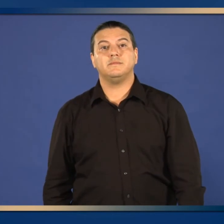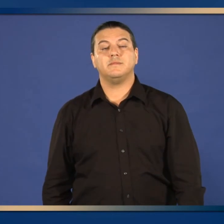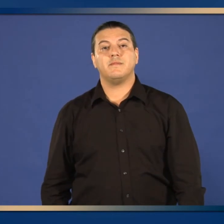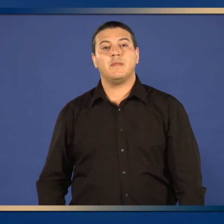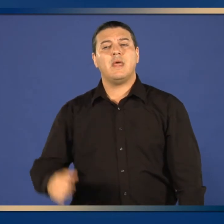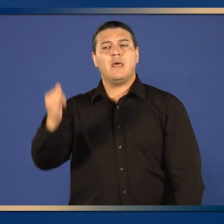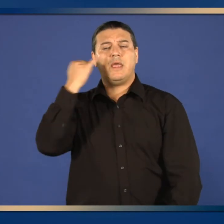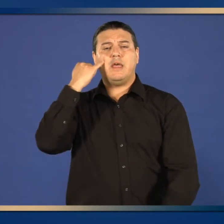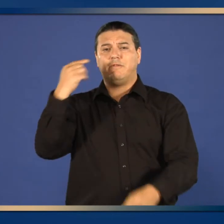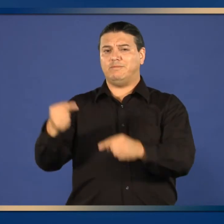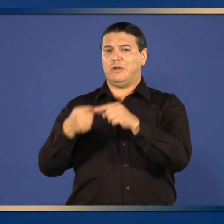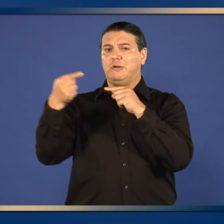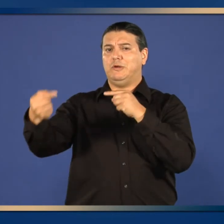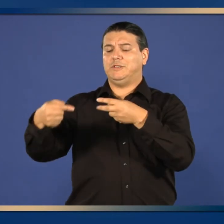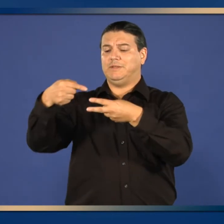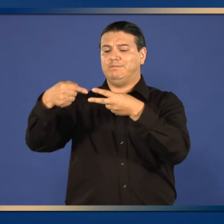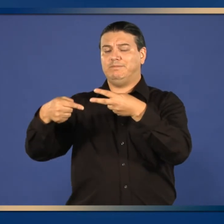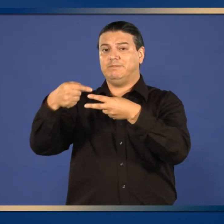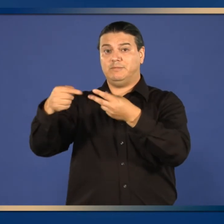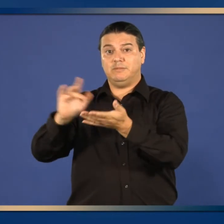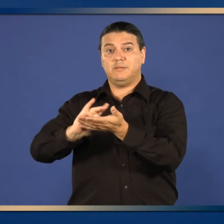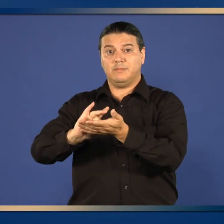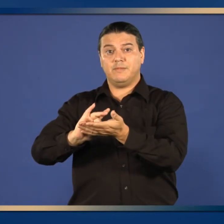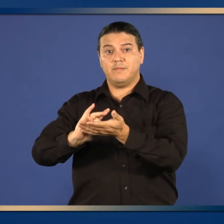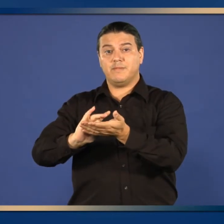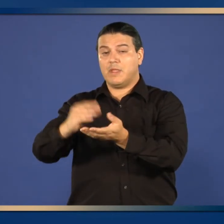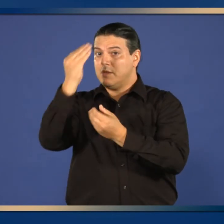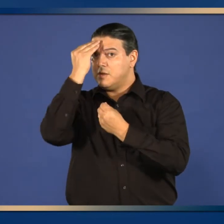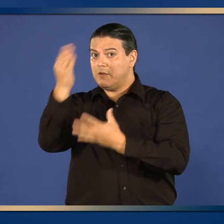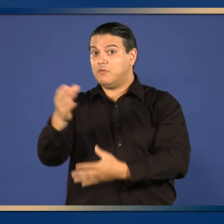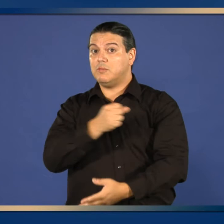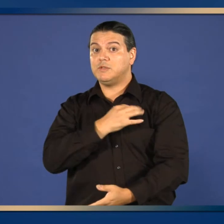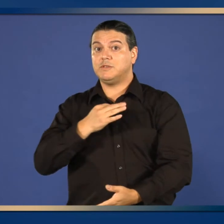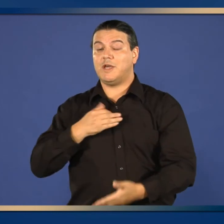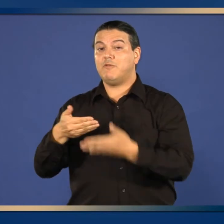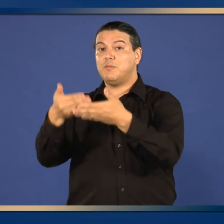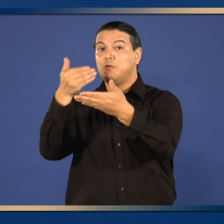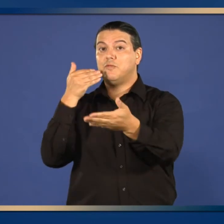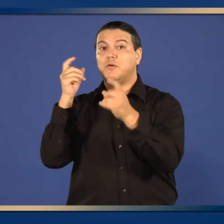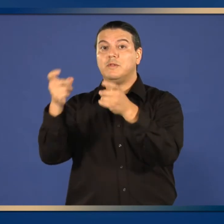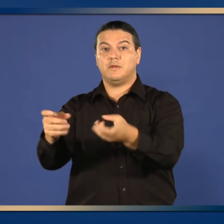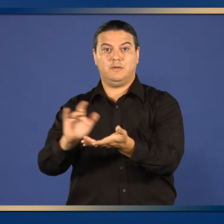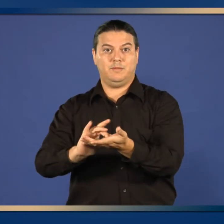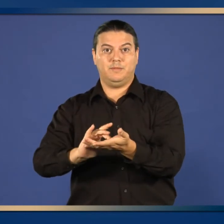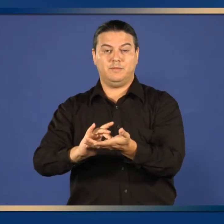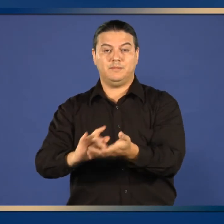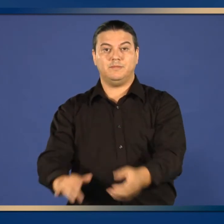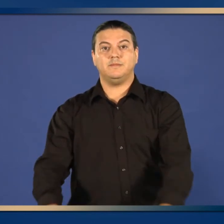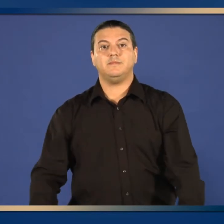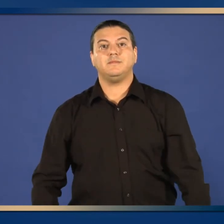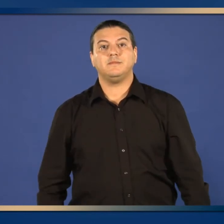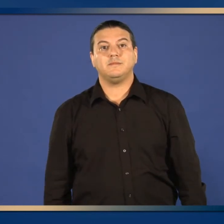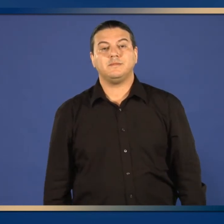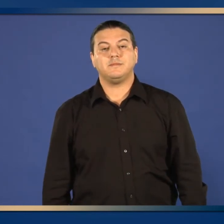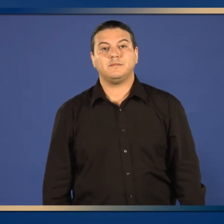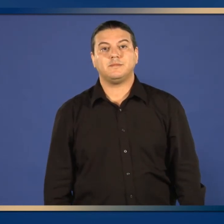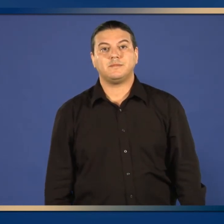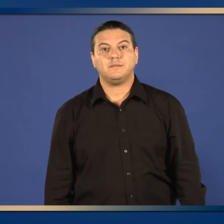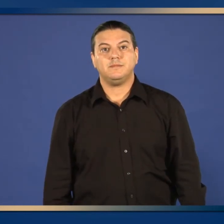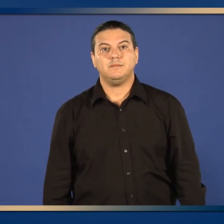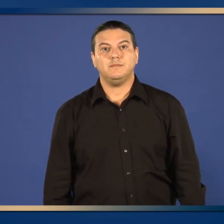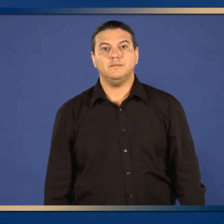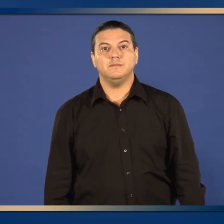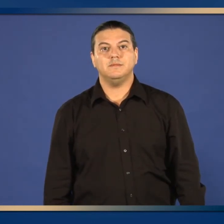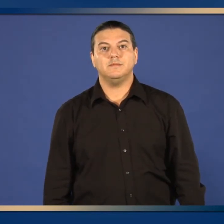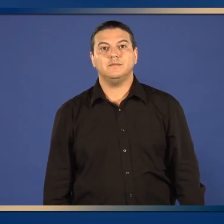If you are allergic to these medications, please advise clinic staff before you are dispensed medications.